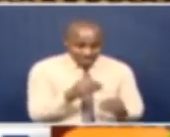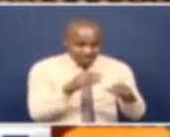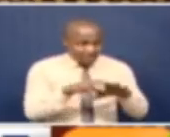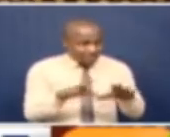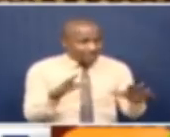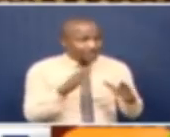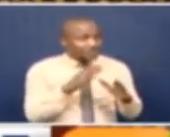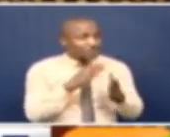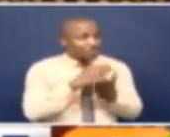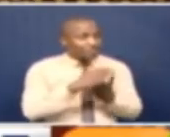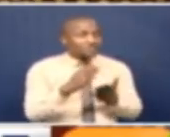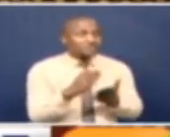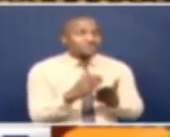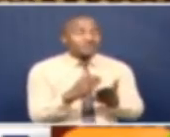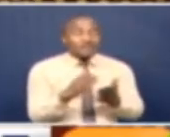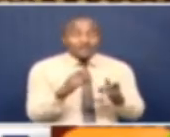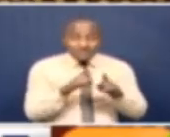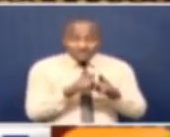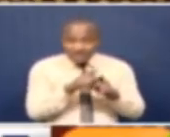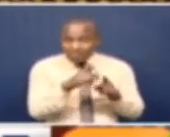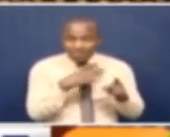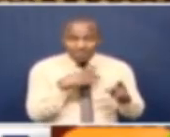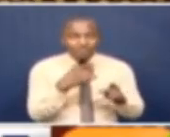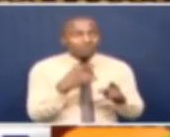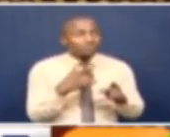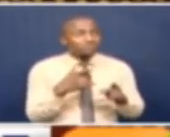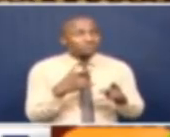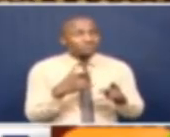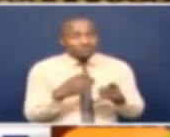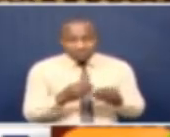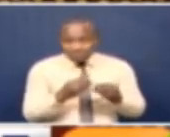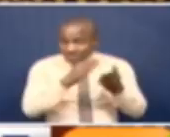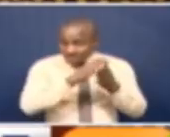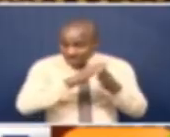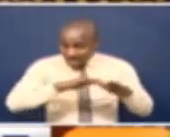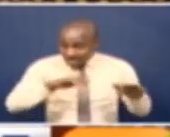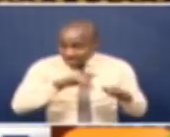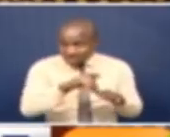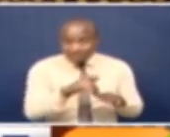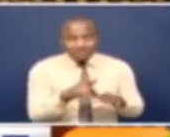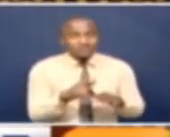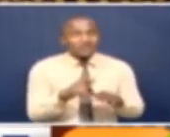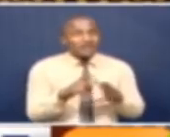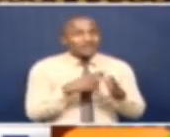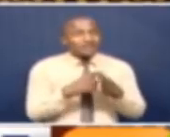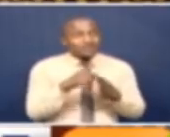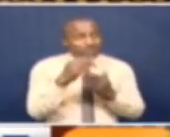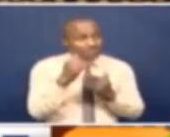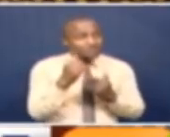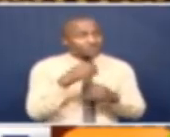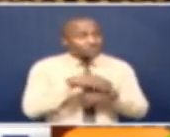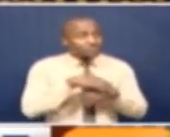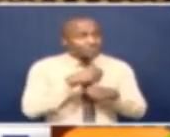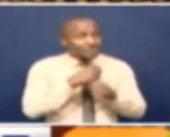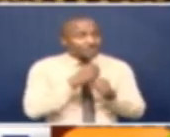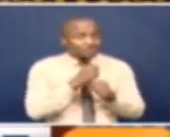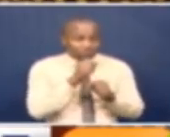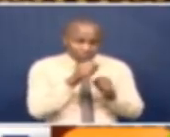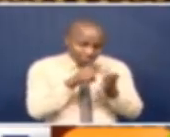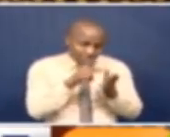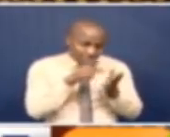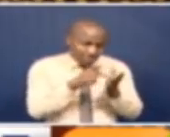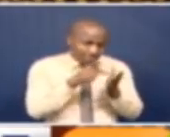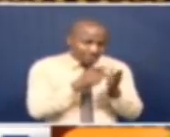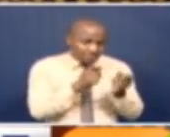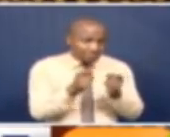compensations, and the squatters had to either were allocated that land and were expected also to make some contribution to the resettlement fund.